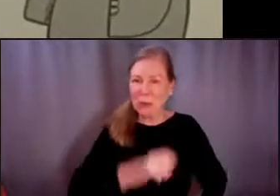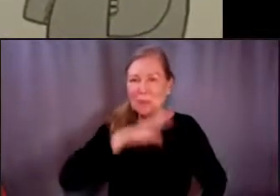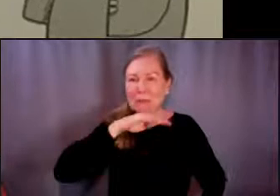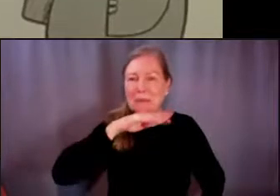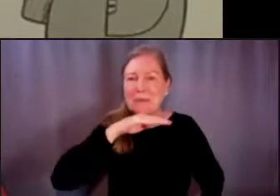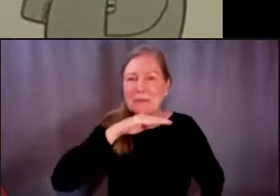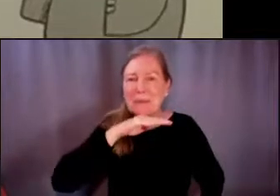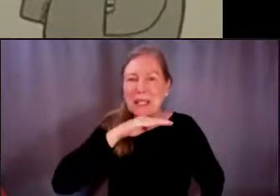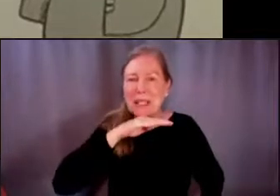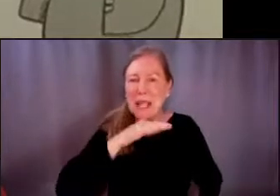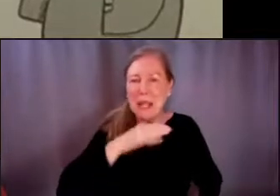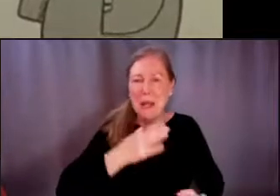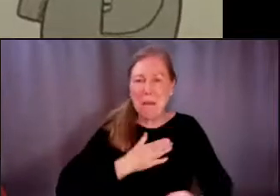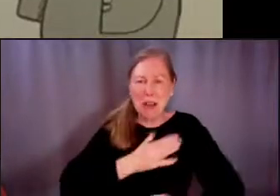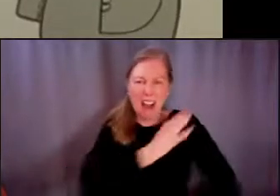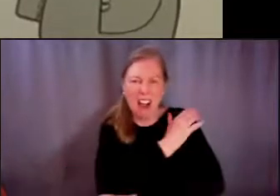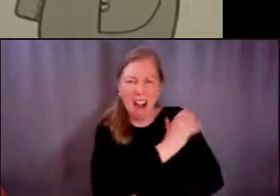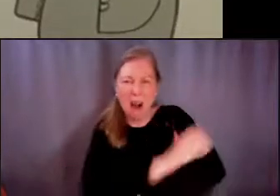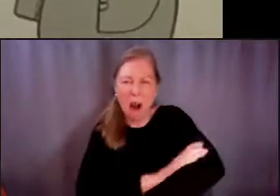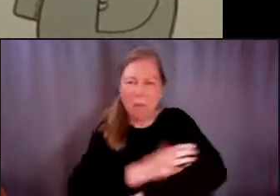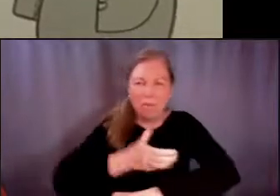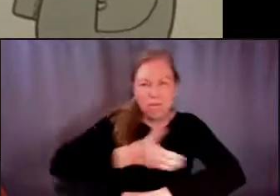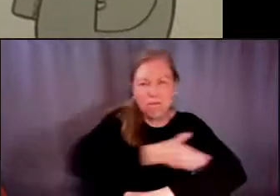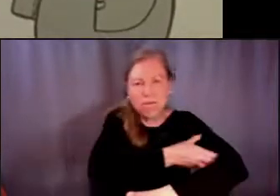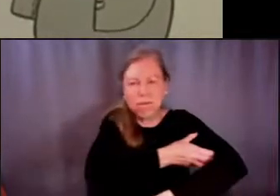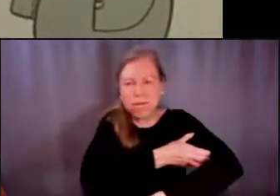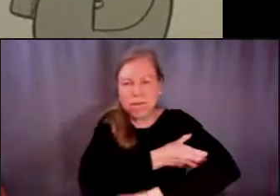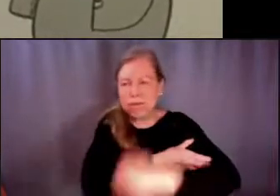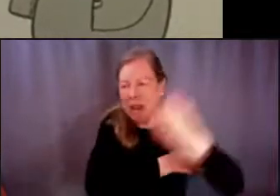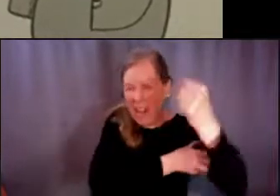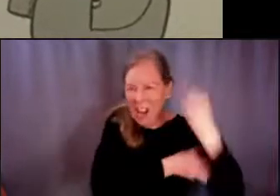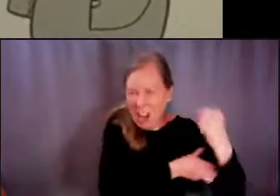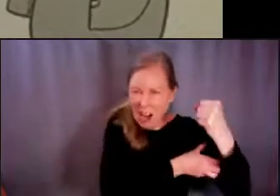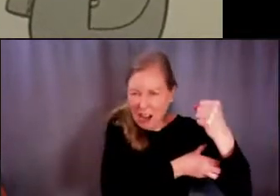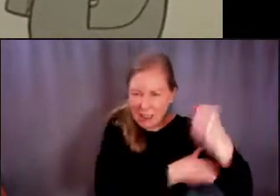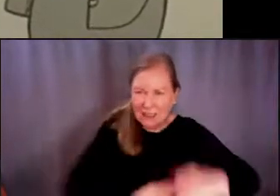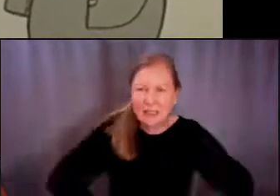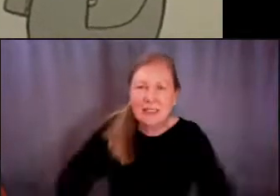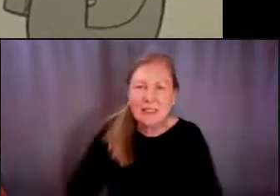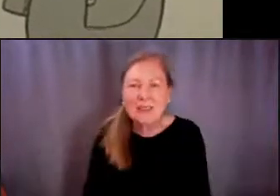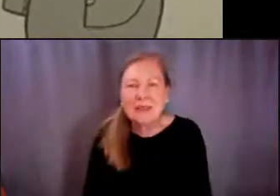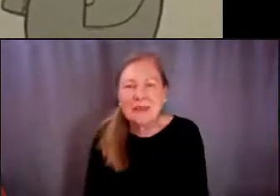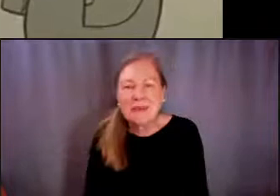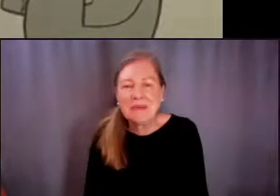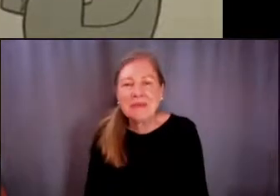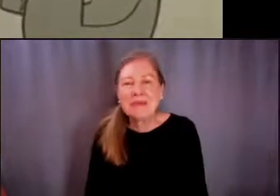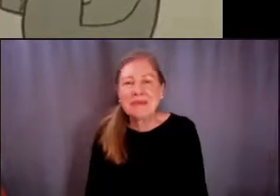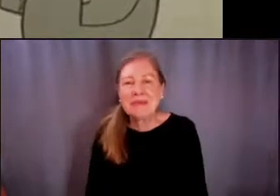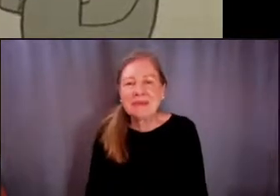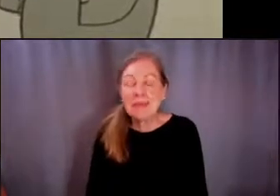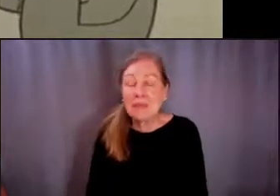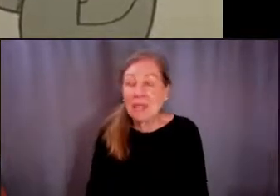With my arm of power. Ha!